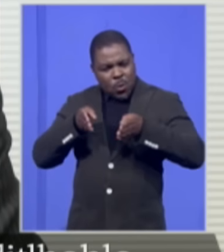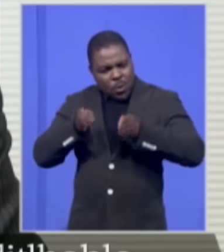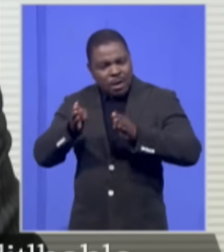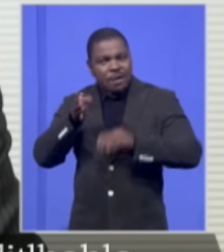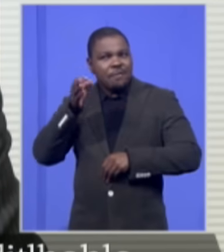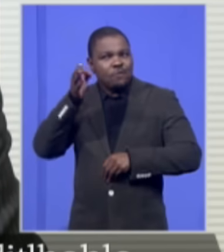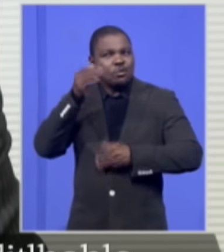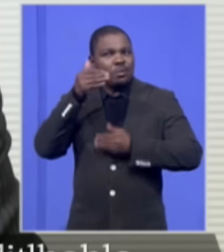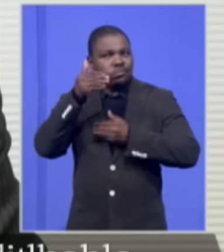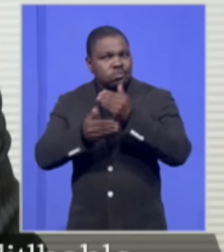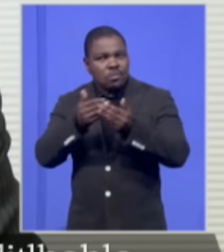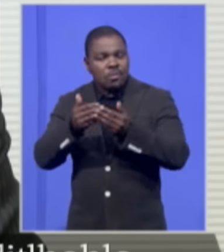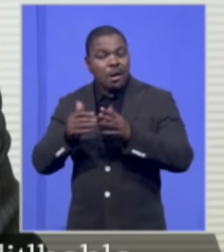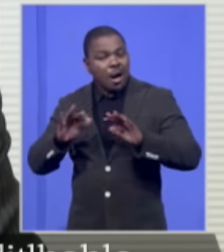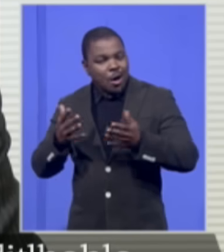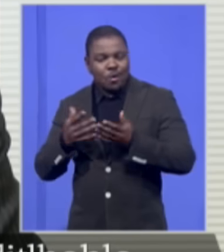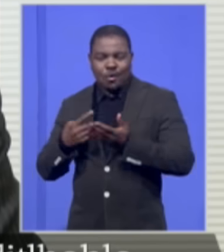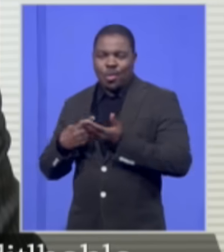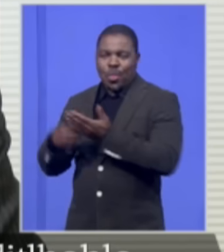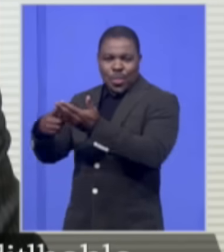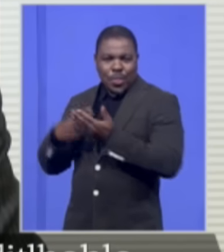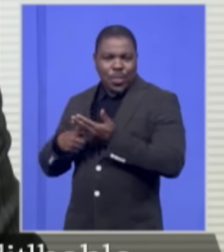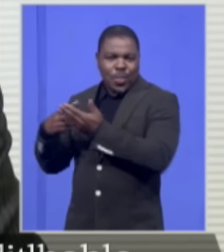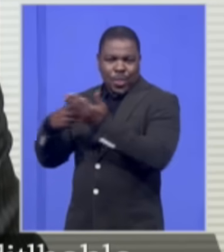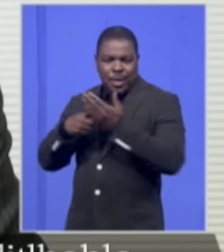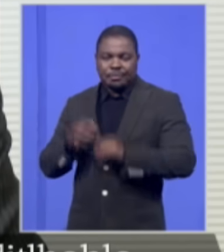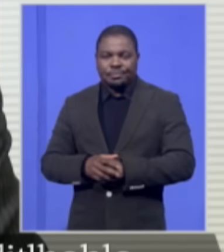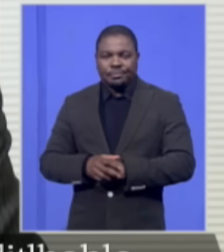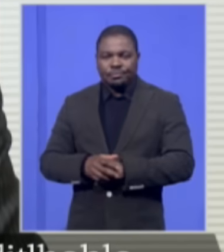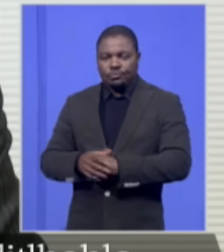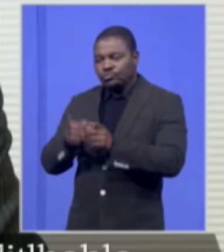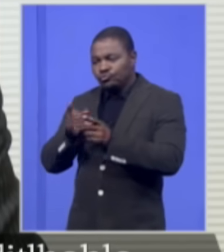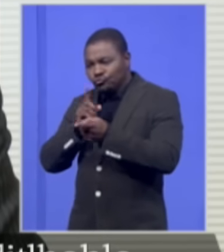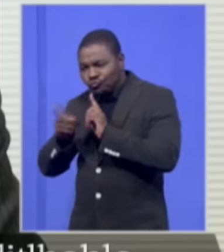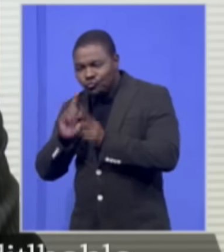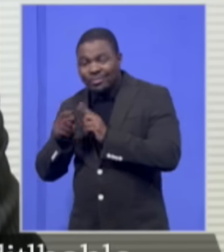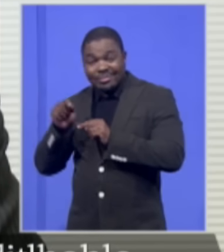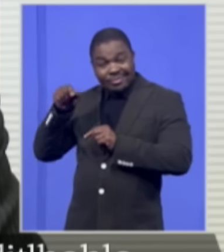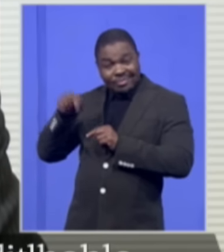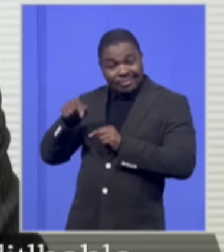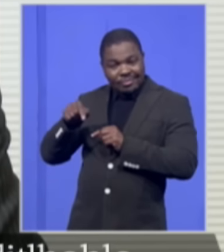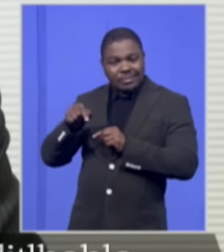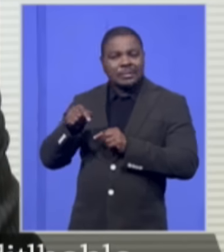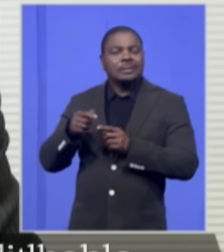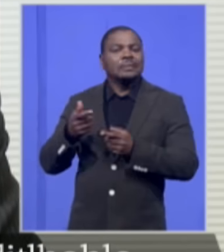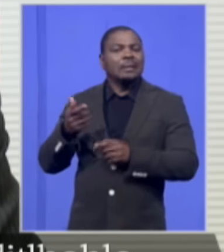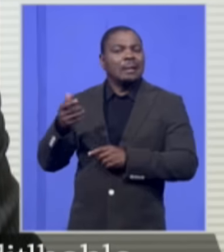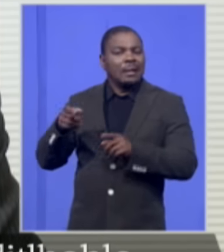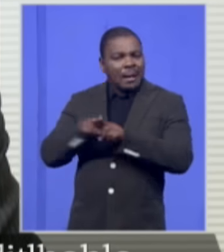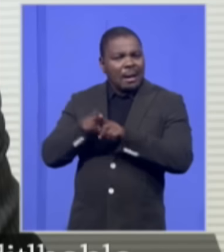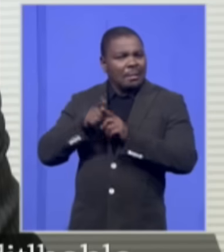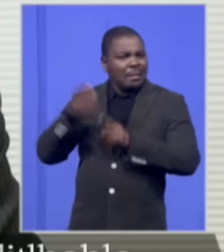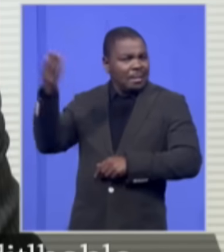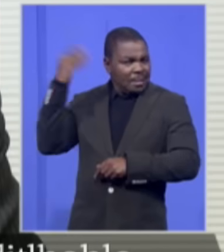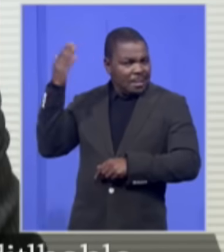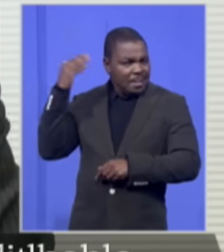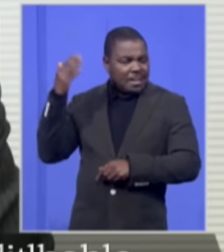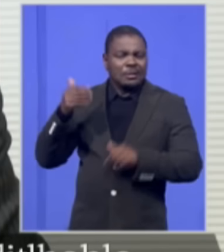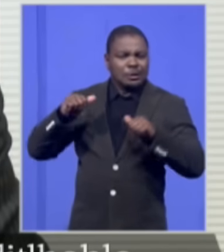in dialogue with one another. Through dialogues, we were able to deal with